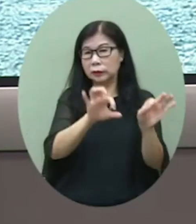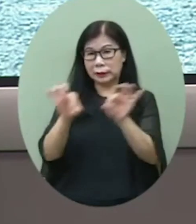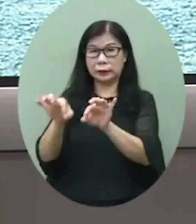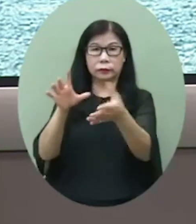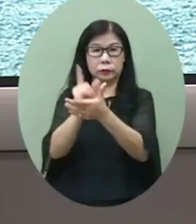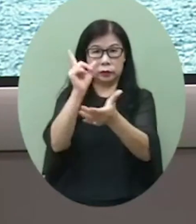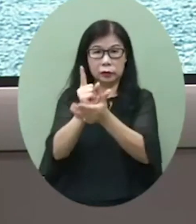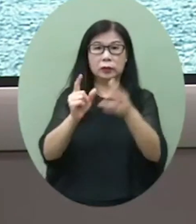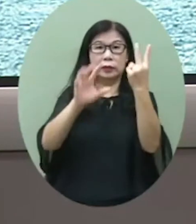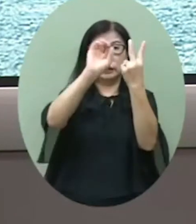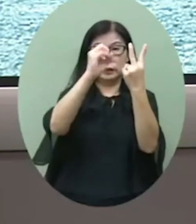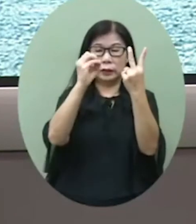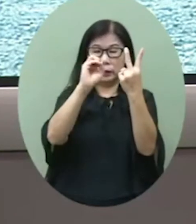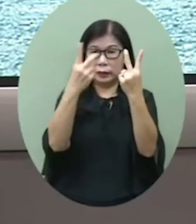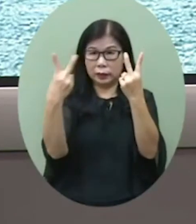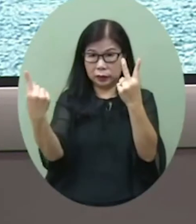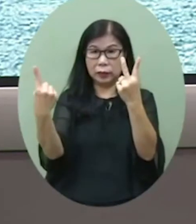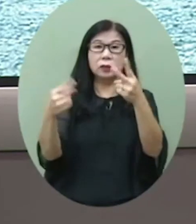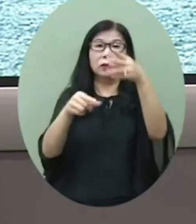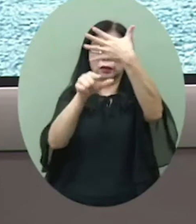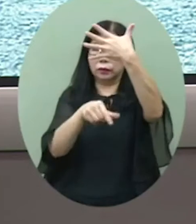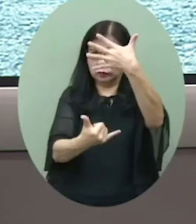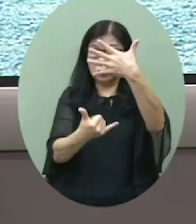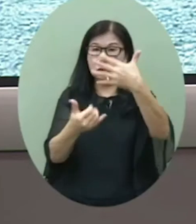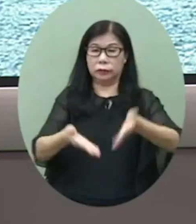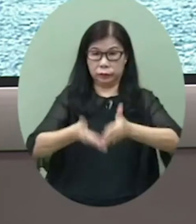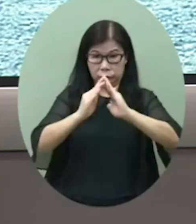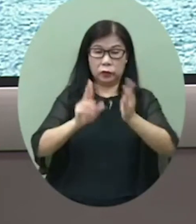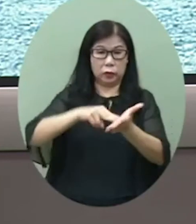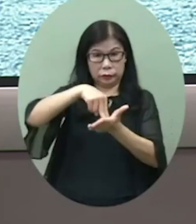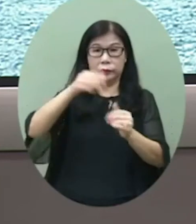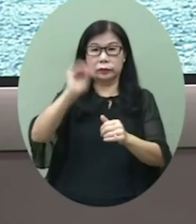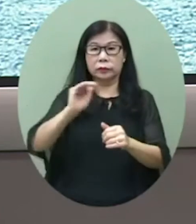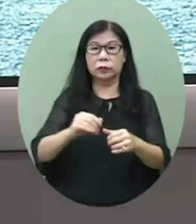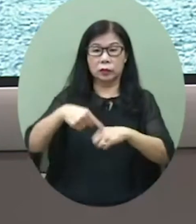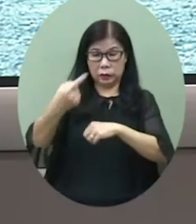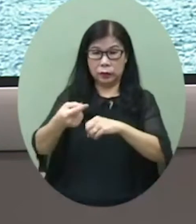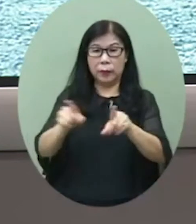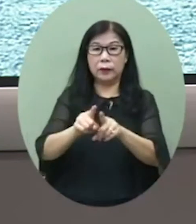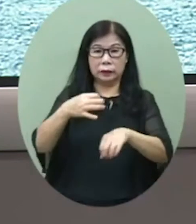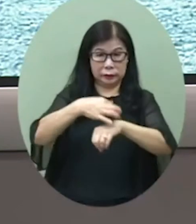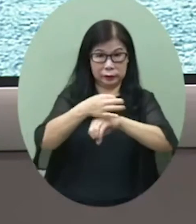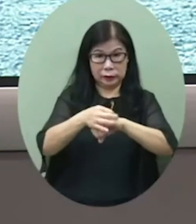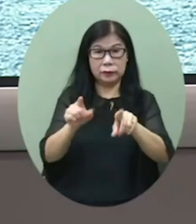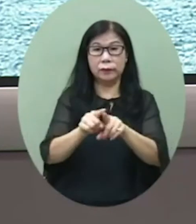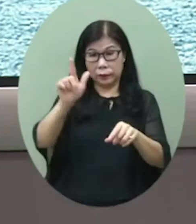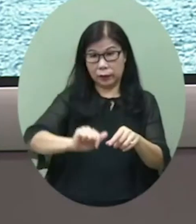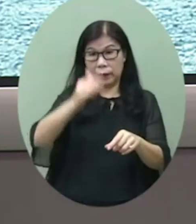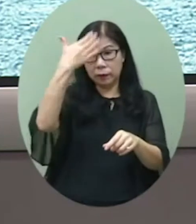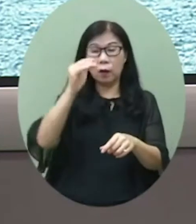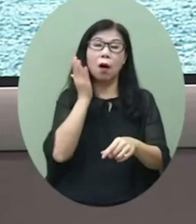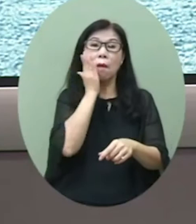city mayor elections of 188 places, including the election of the